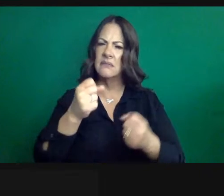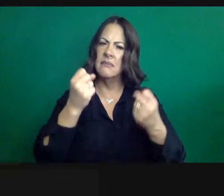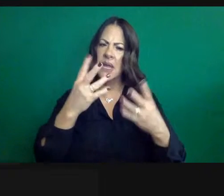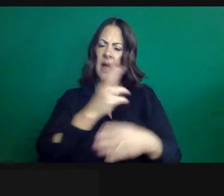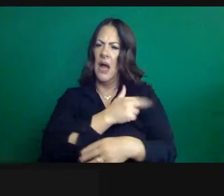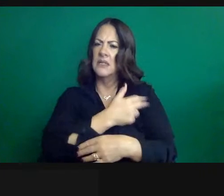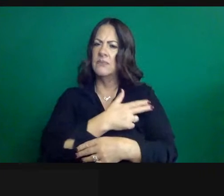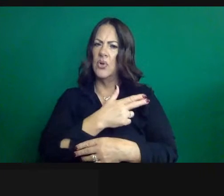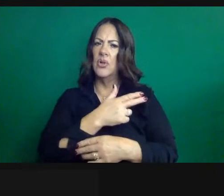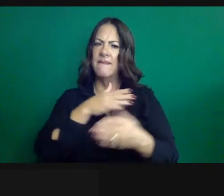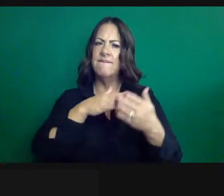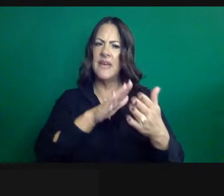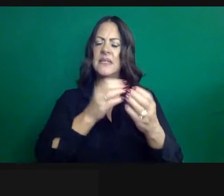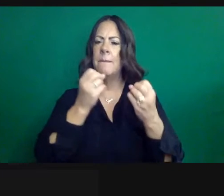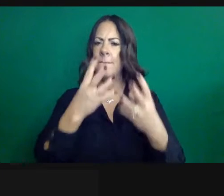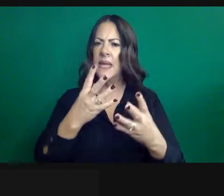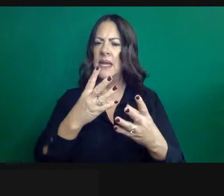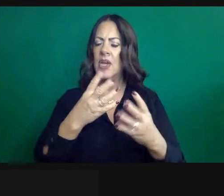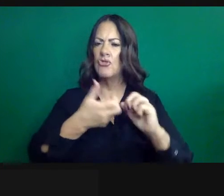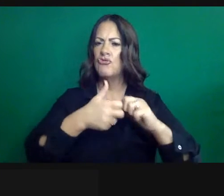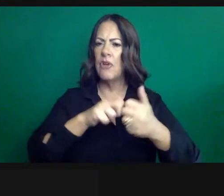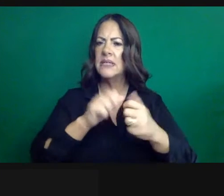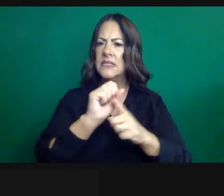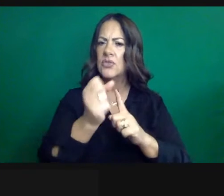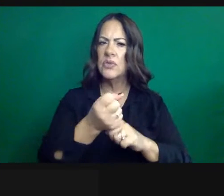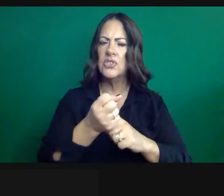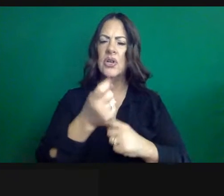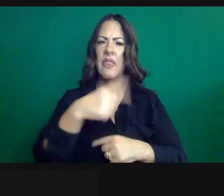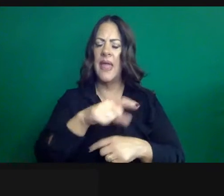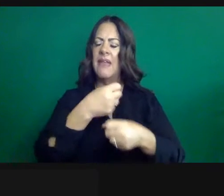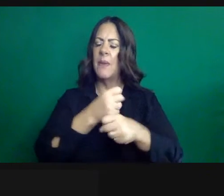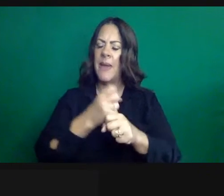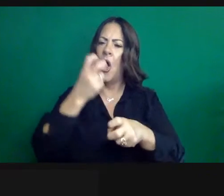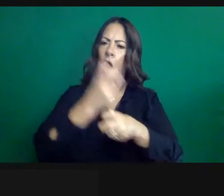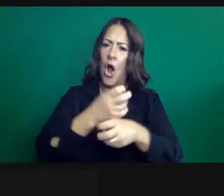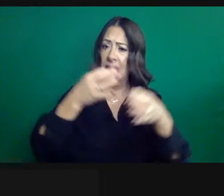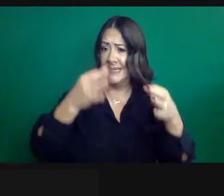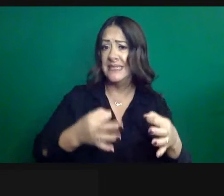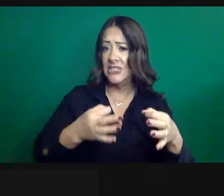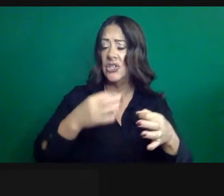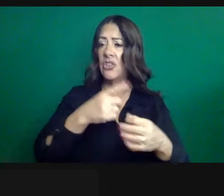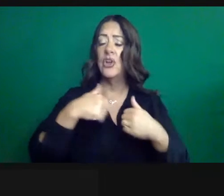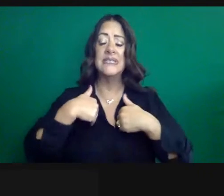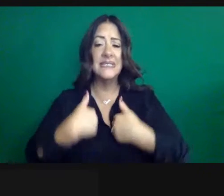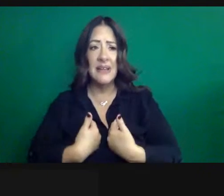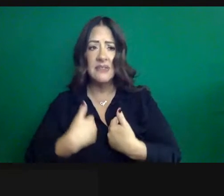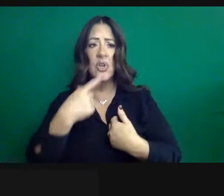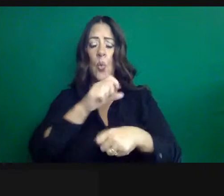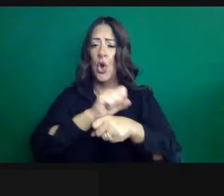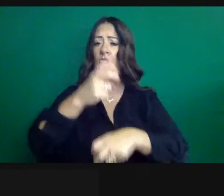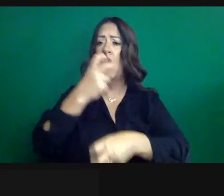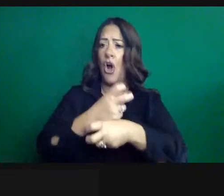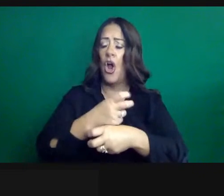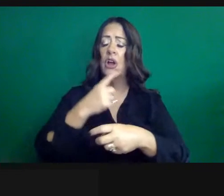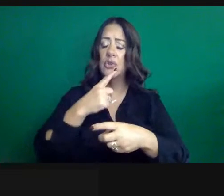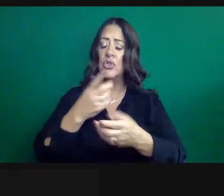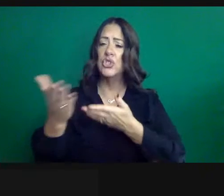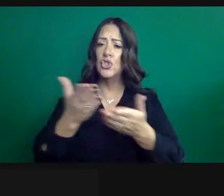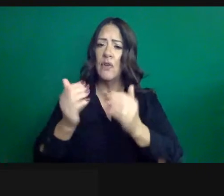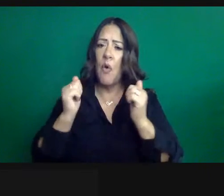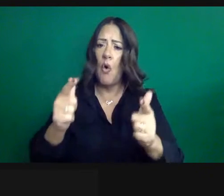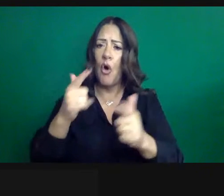situations. They're making difficult decisions. They are exhausted. They are working hard to meet the needs of Californians.